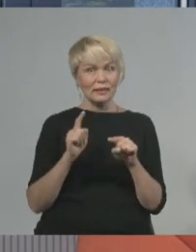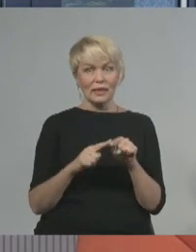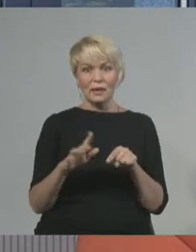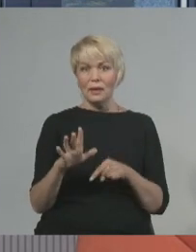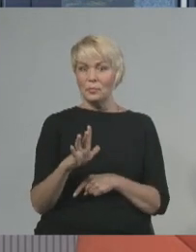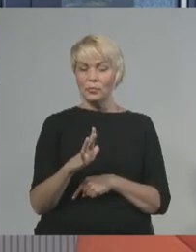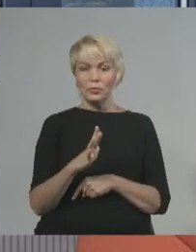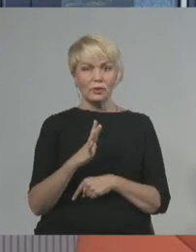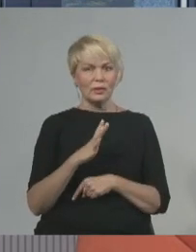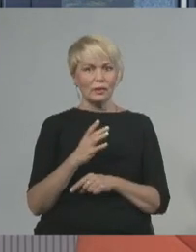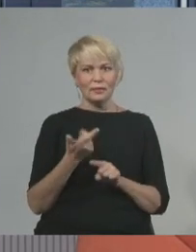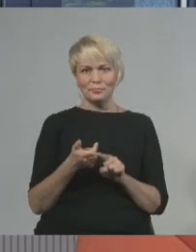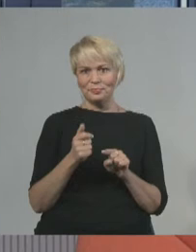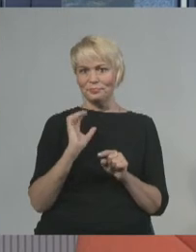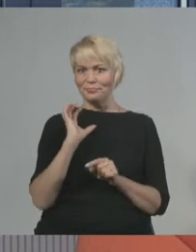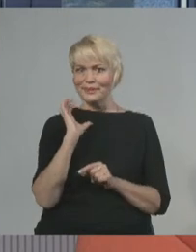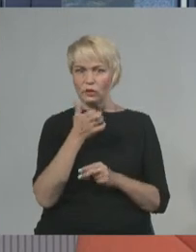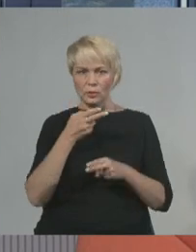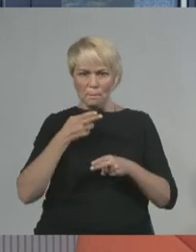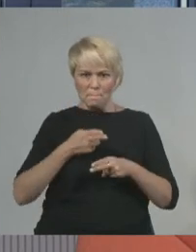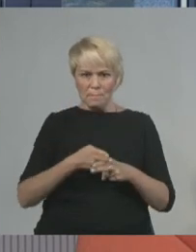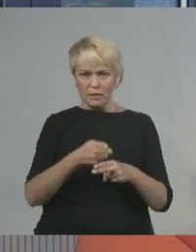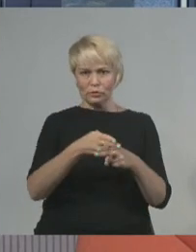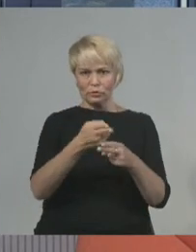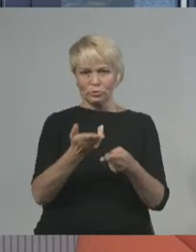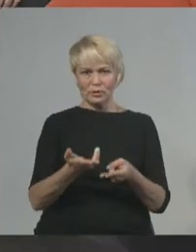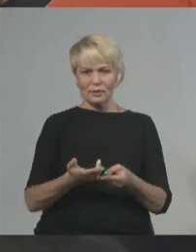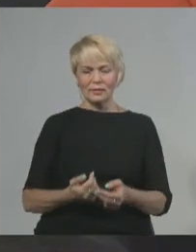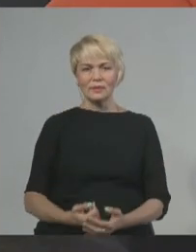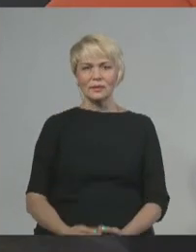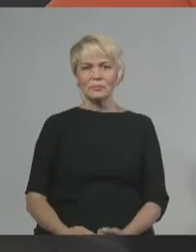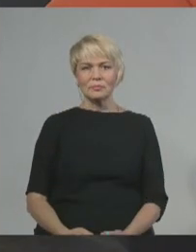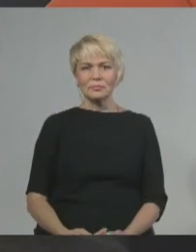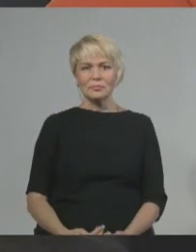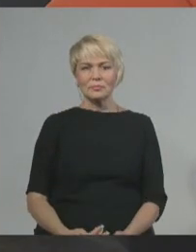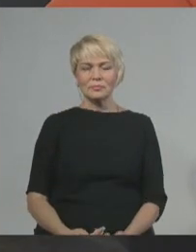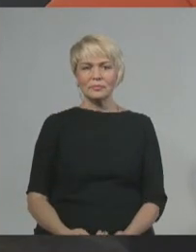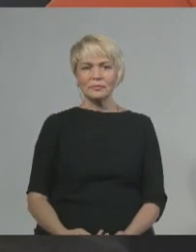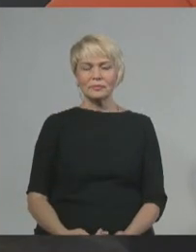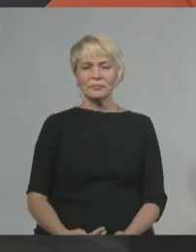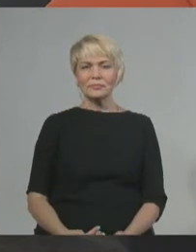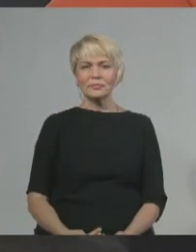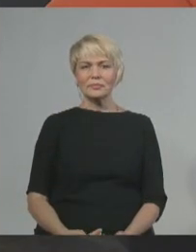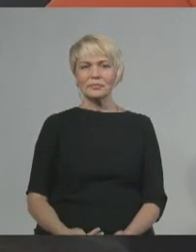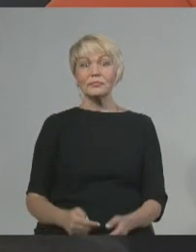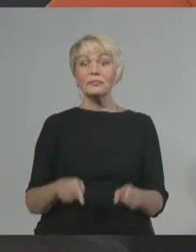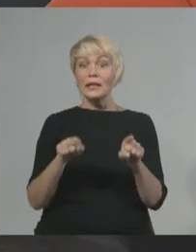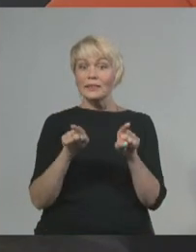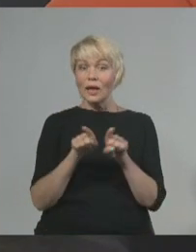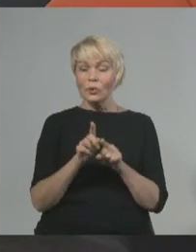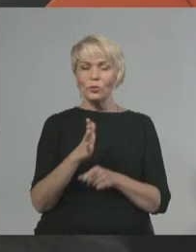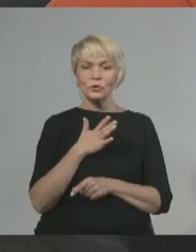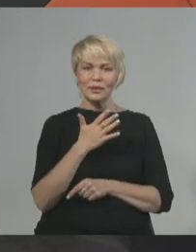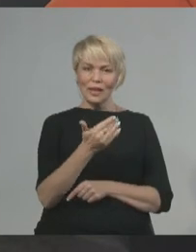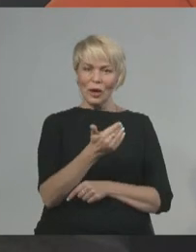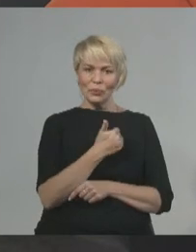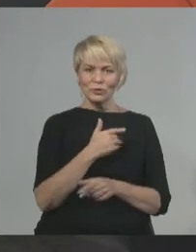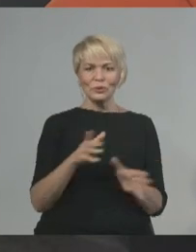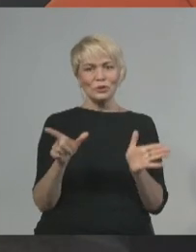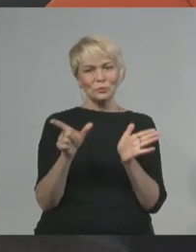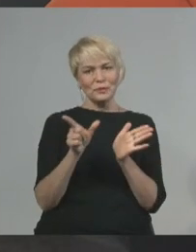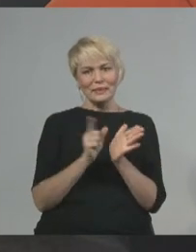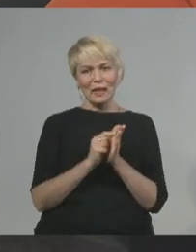i would also like to invite enrique to pitch in on this to share his experience from from his home country and